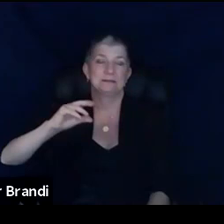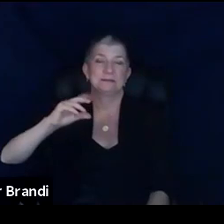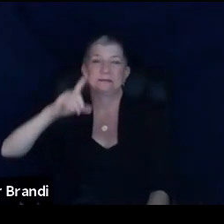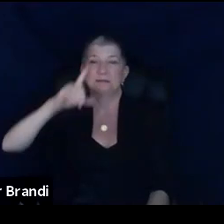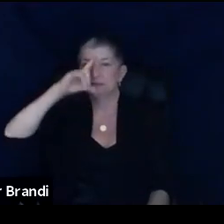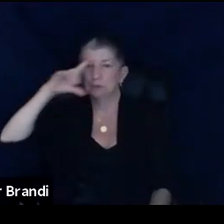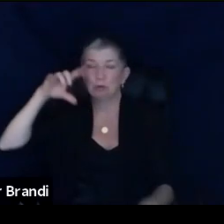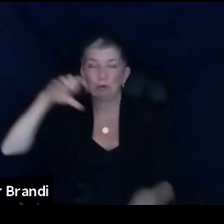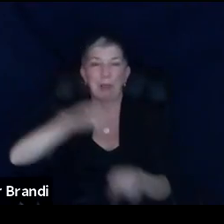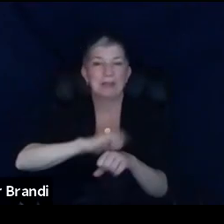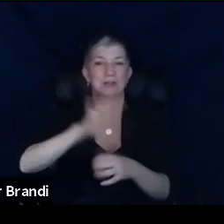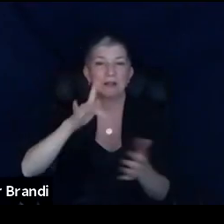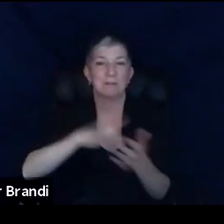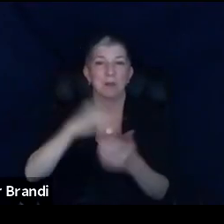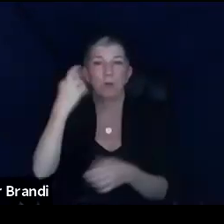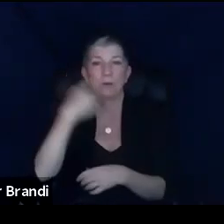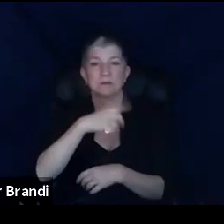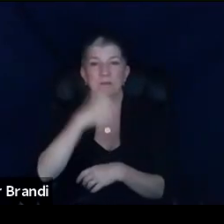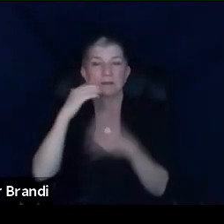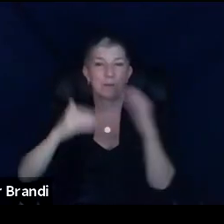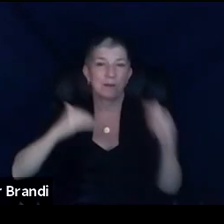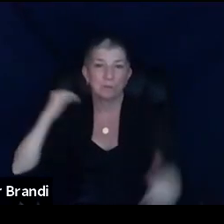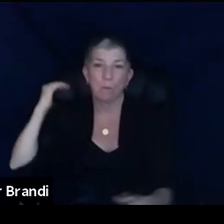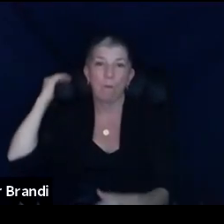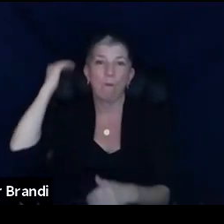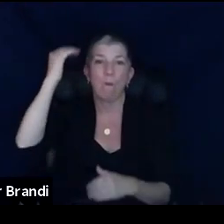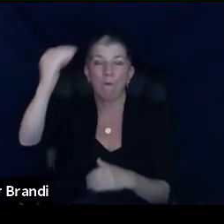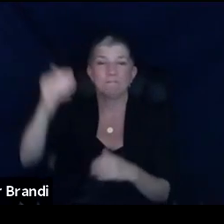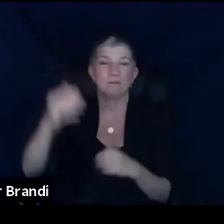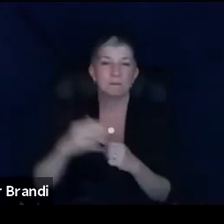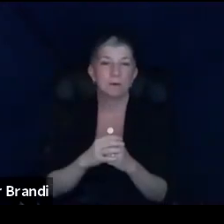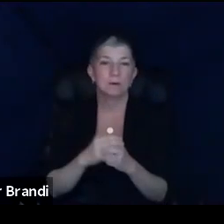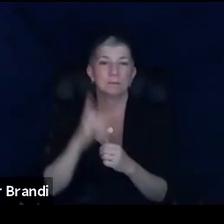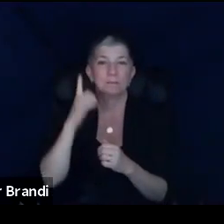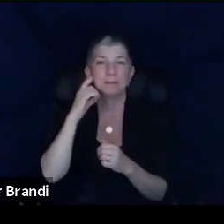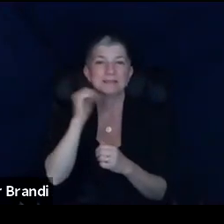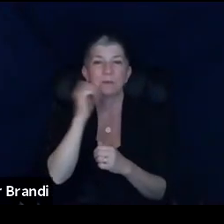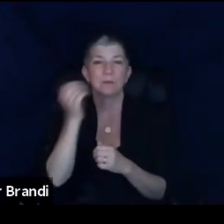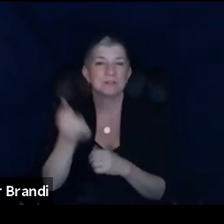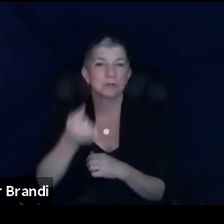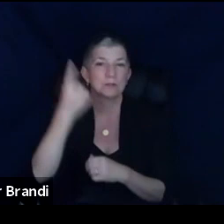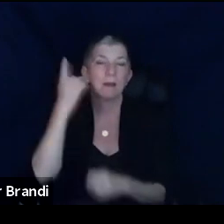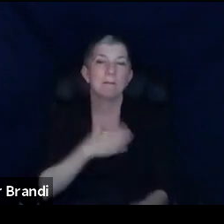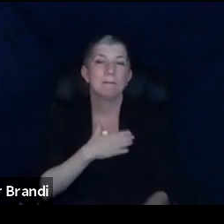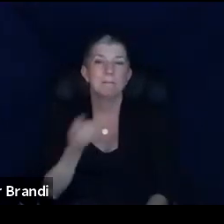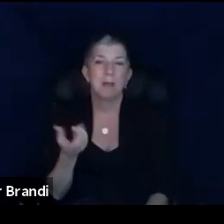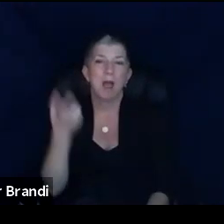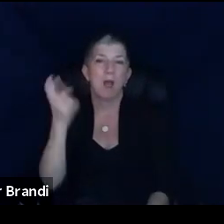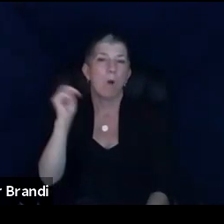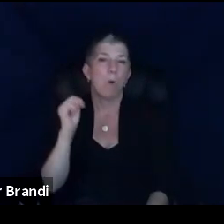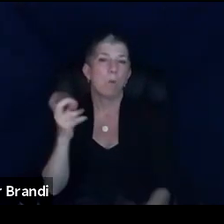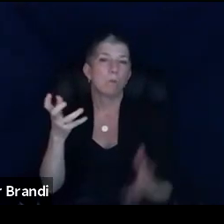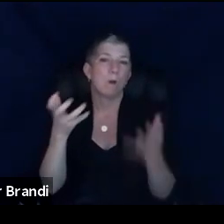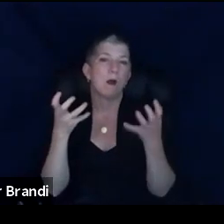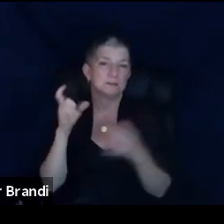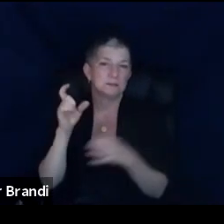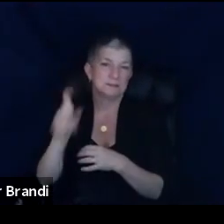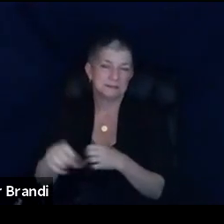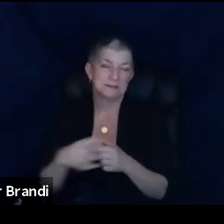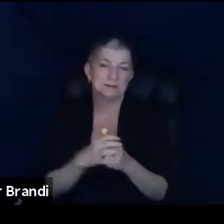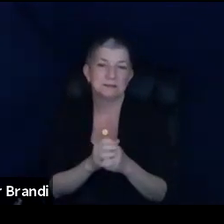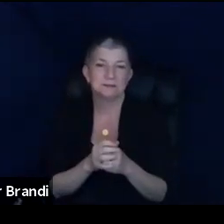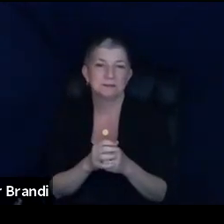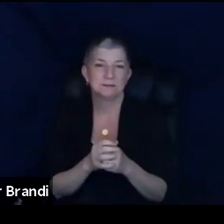crashing in the middle of a restaurant because I went too overboard because I wasn't understanding my own wants and needs.